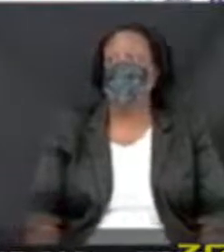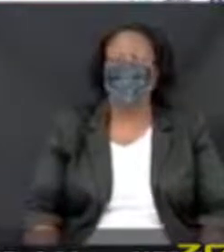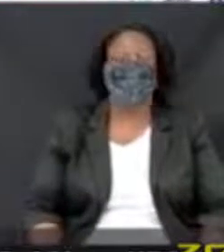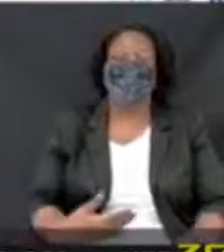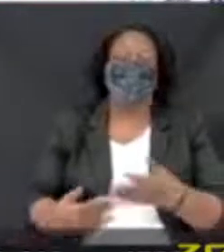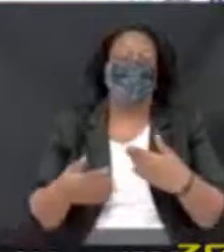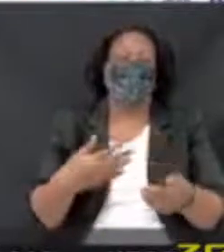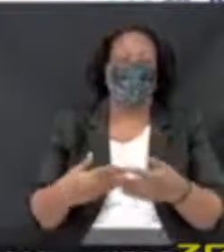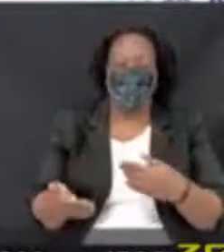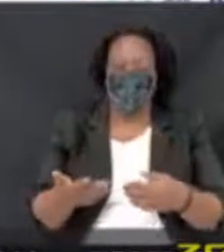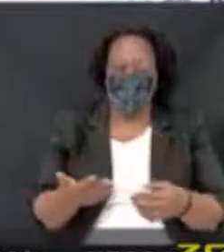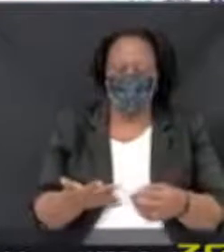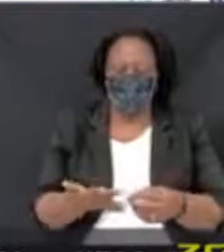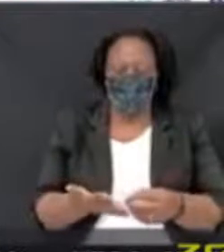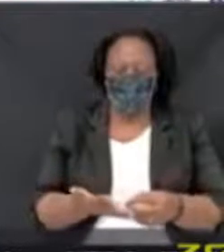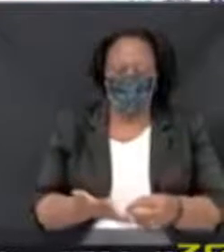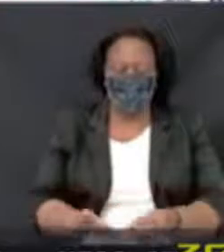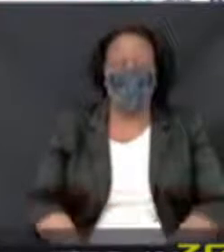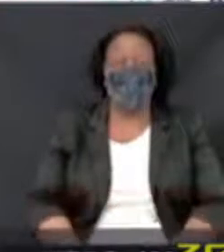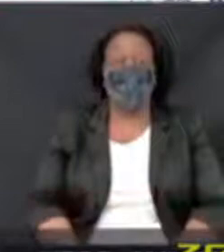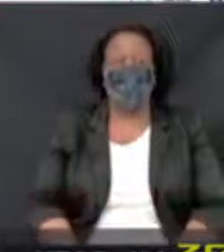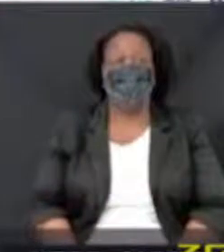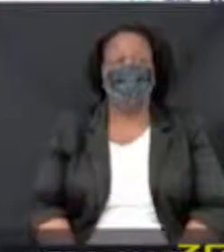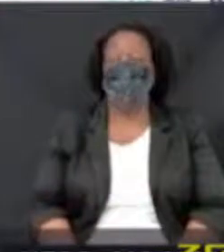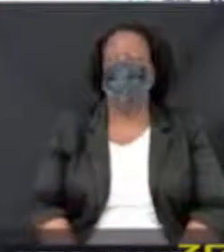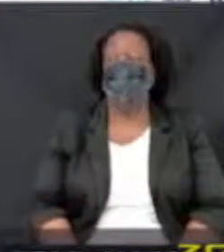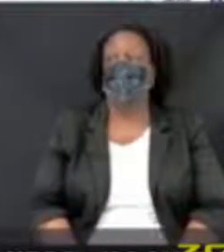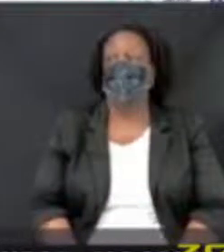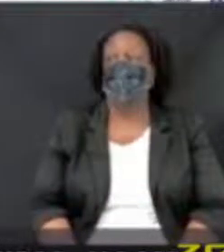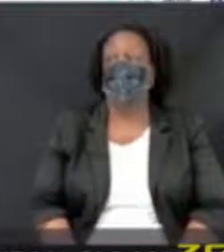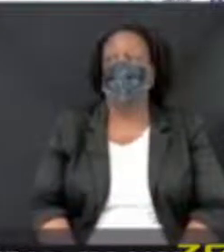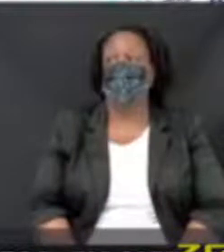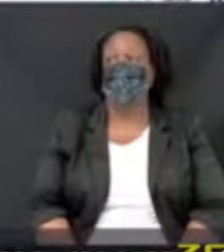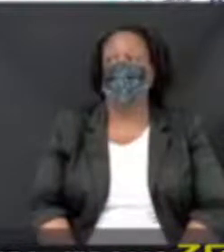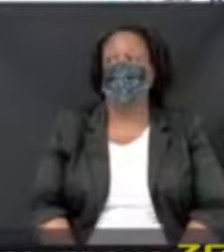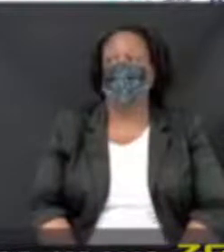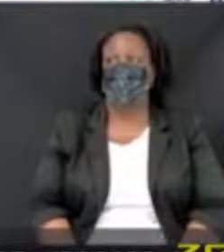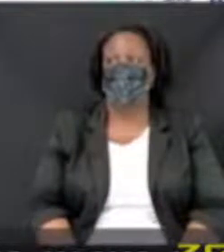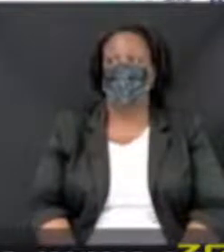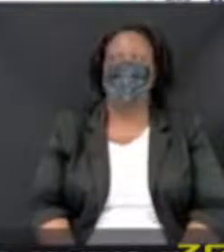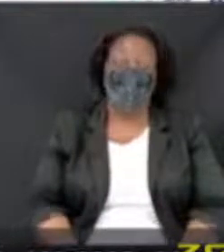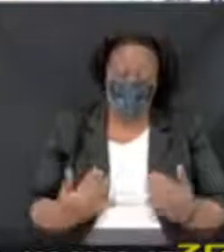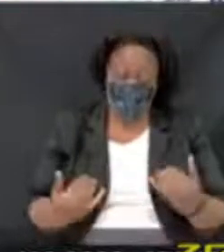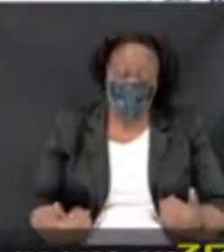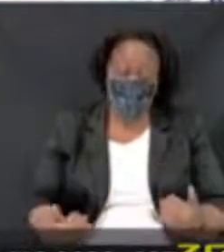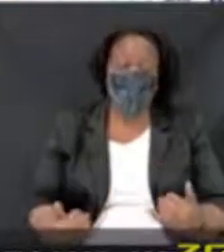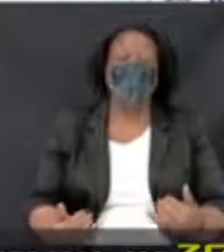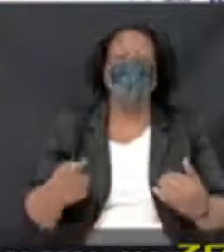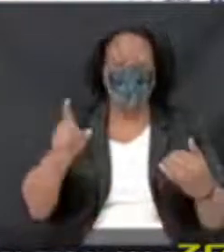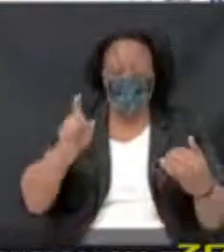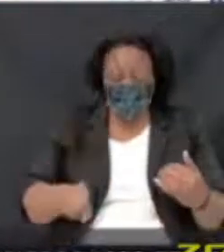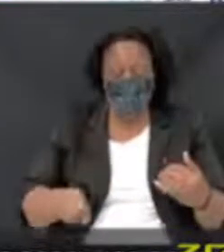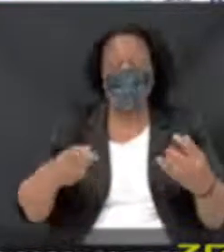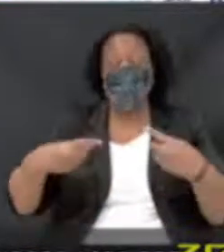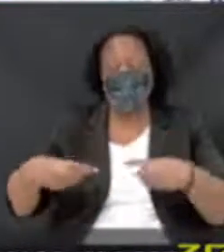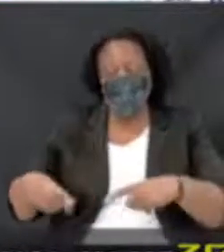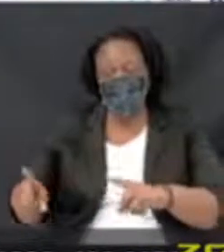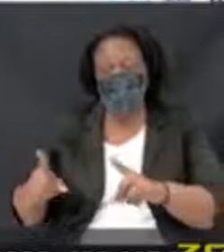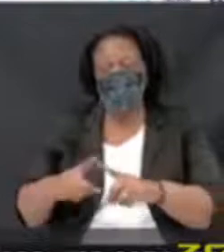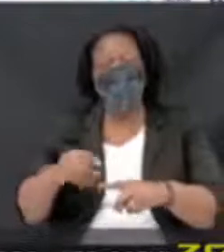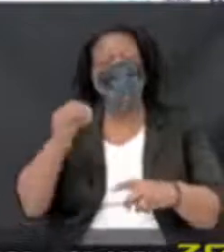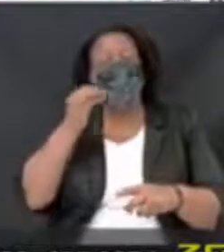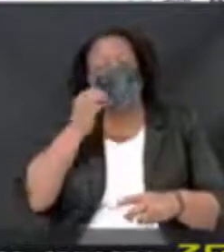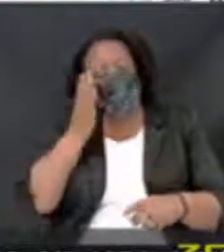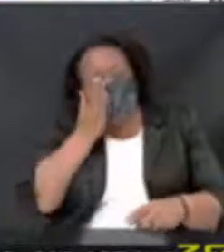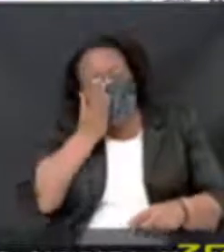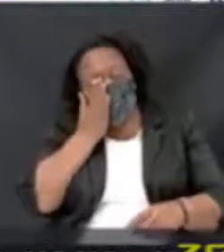place of residency. Okay, so that is what I recommend. For now, they would have had to go through the process of being certified